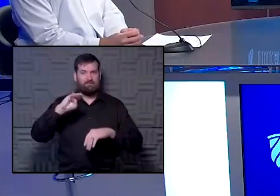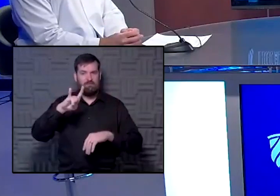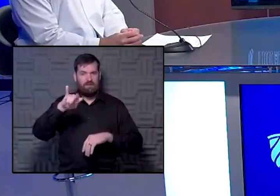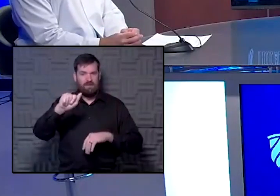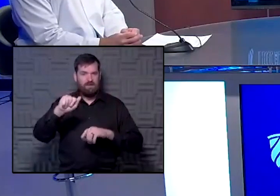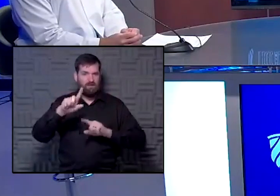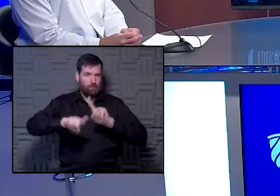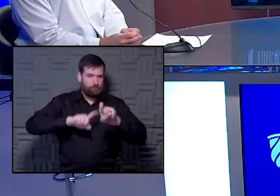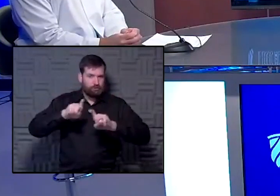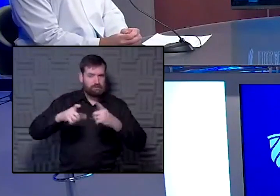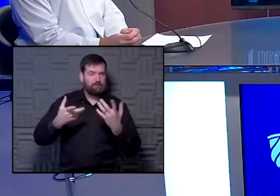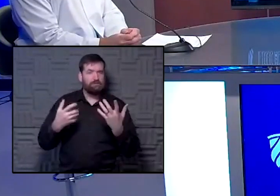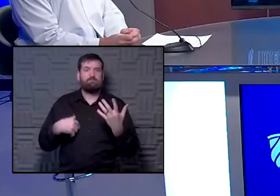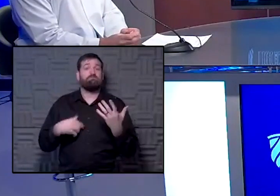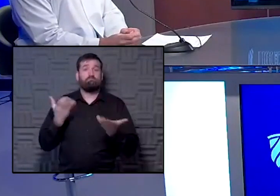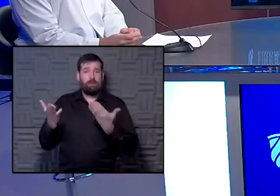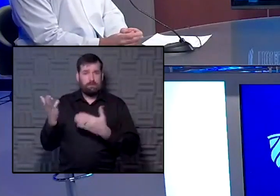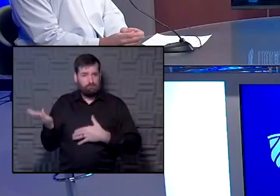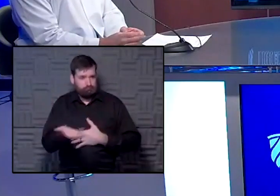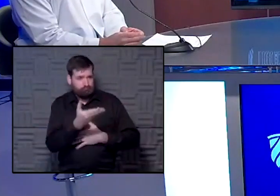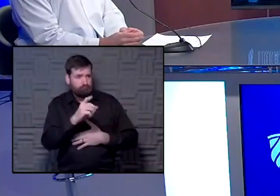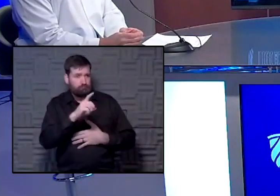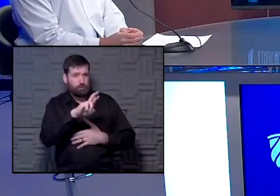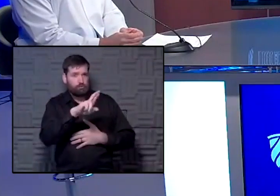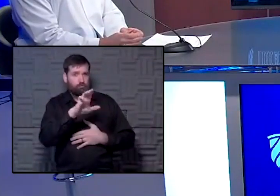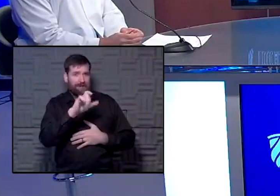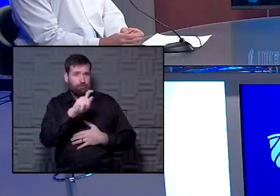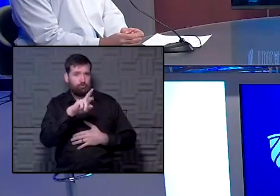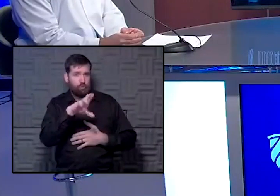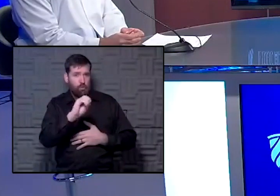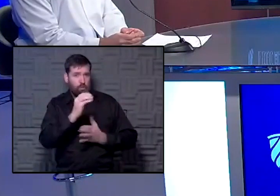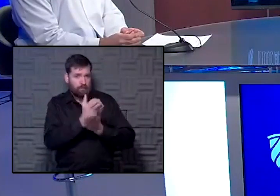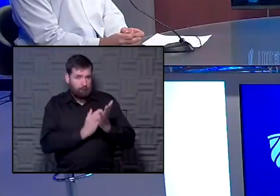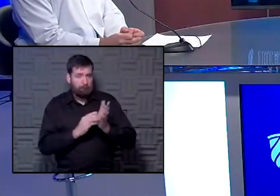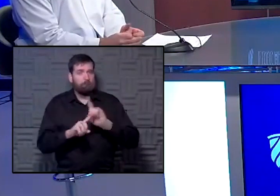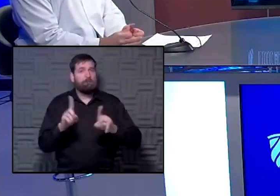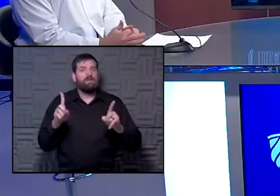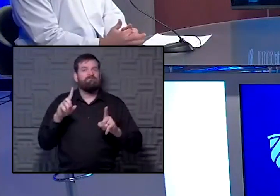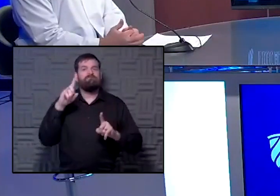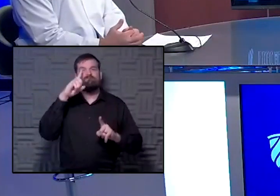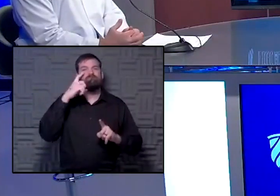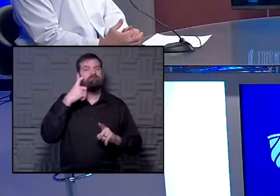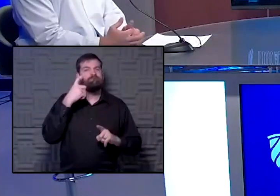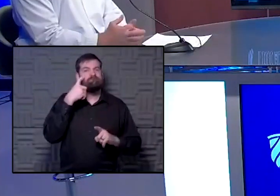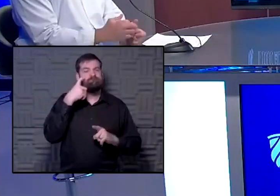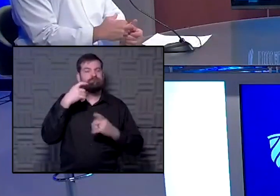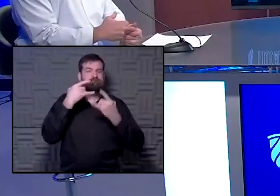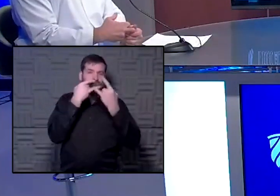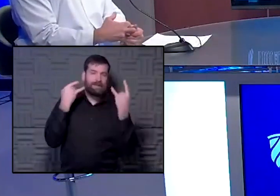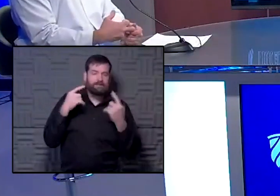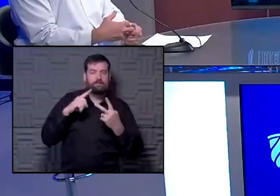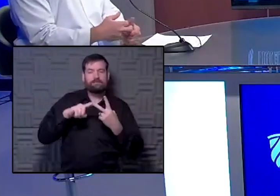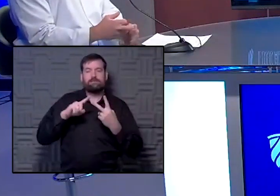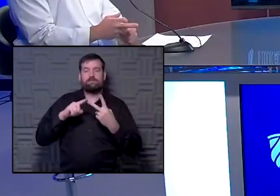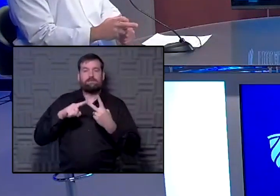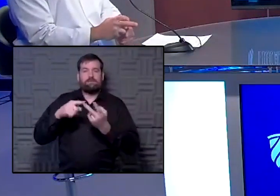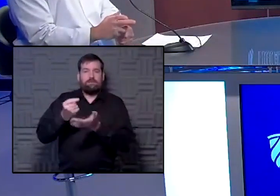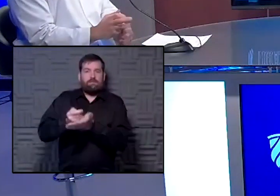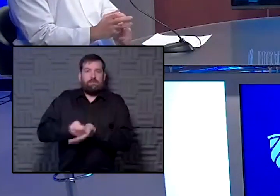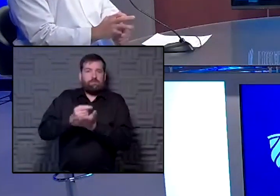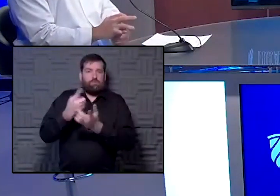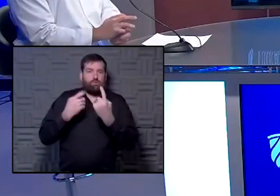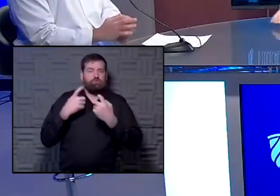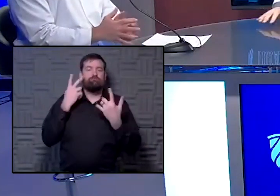We'll start with that. I may end up turning to Dr. Castro for some of that too. I'm going to bet there's going to be questions about masking and therapy. So let's just see what's going on